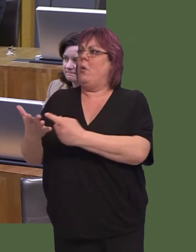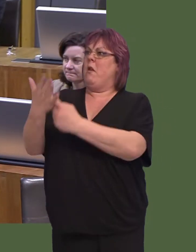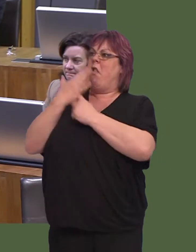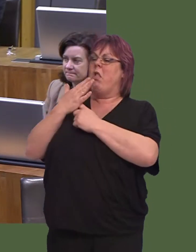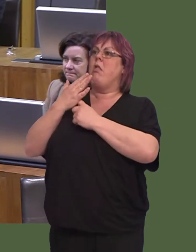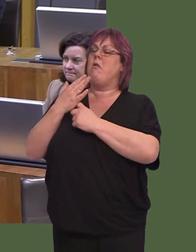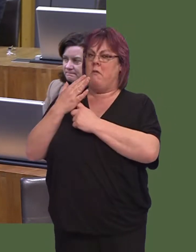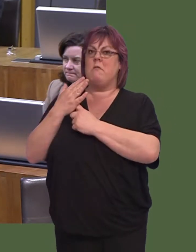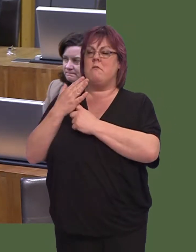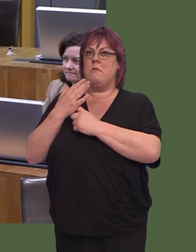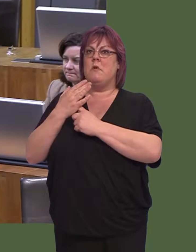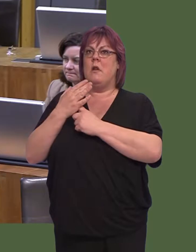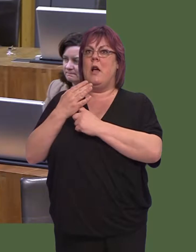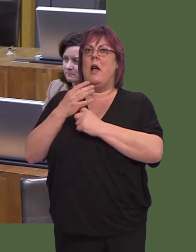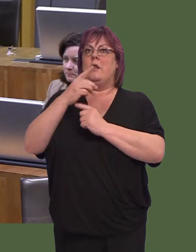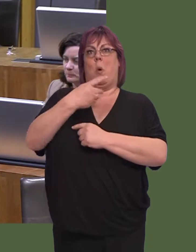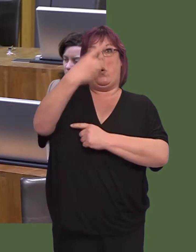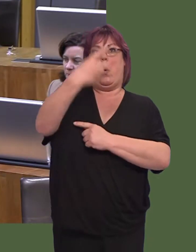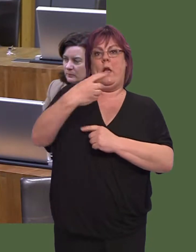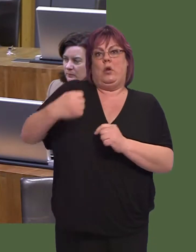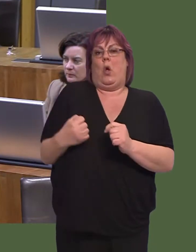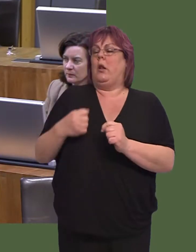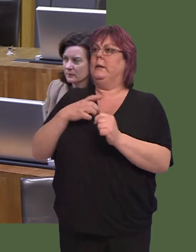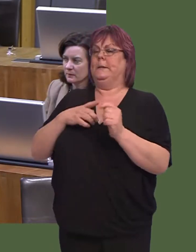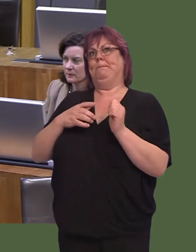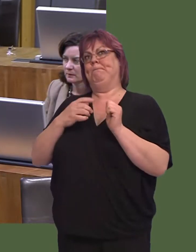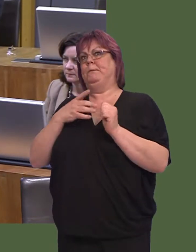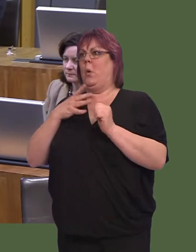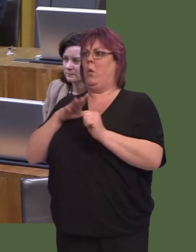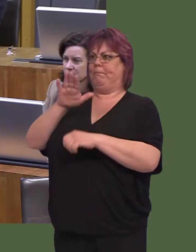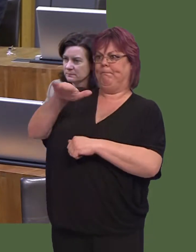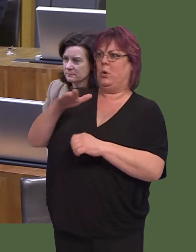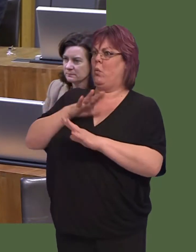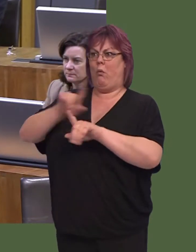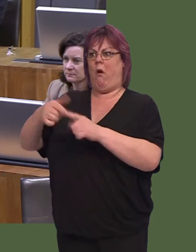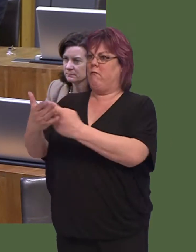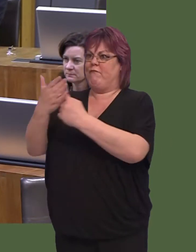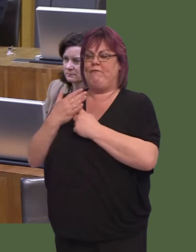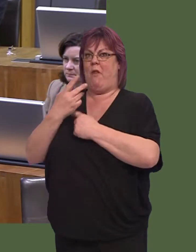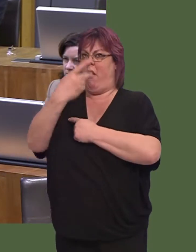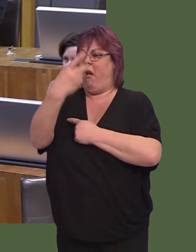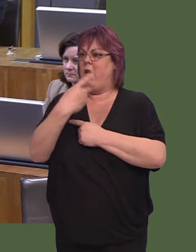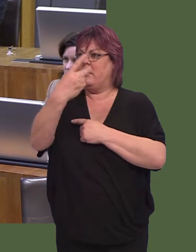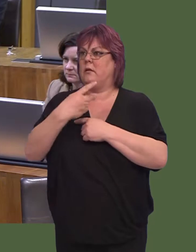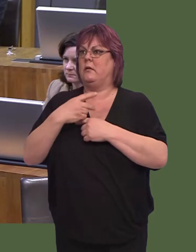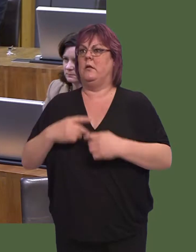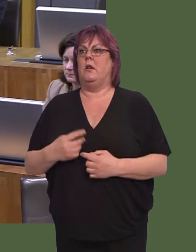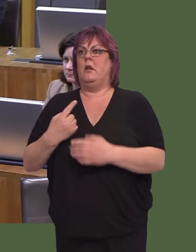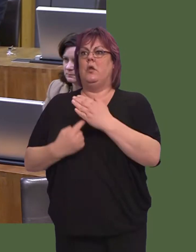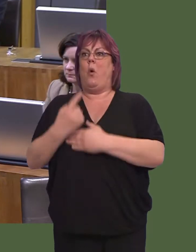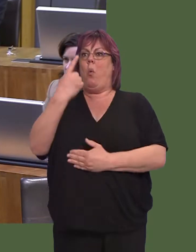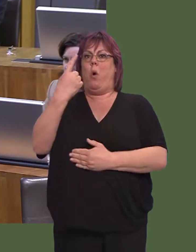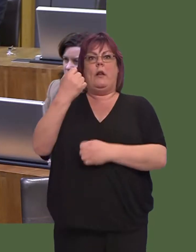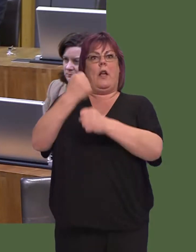by imposition. And that's where we need the UK Government to be, to recognise that there is no one government in the UK that